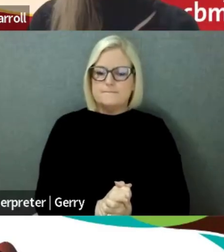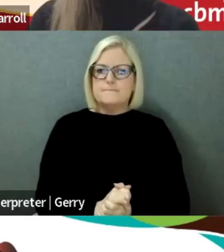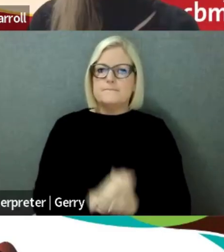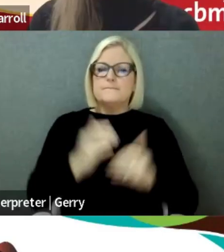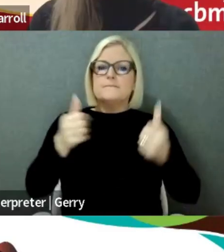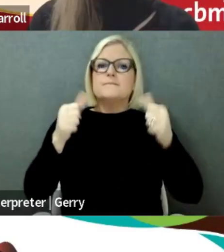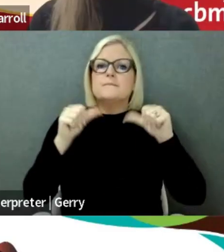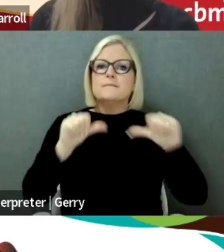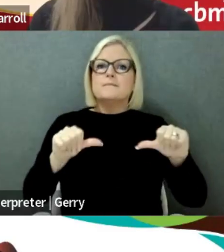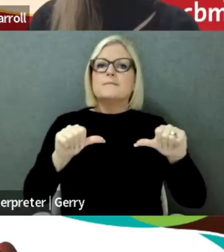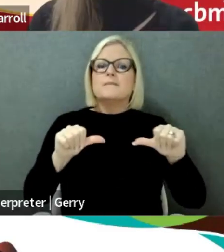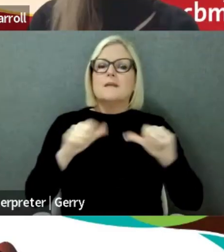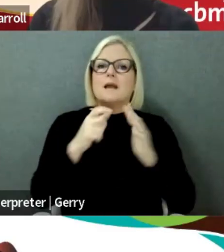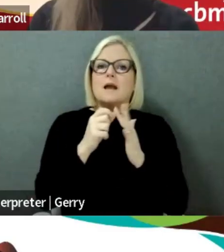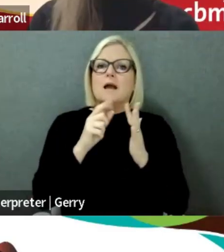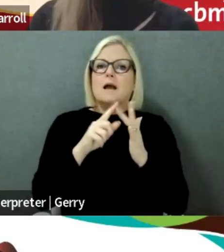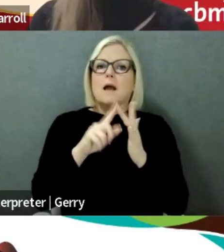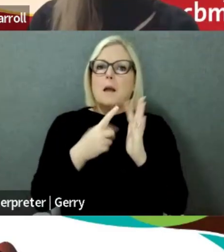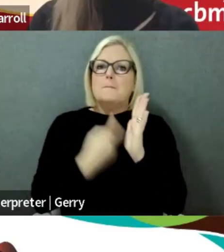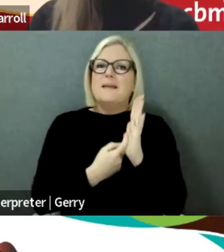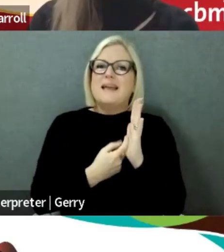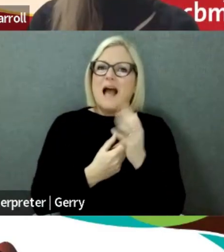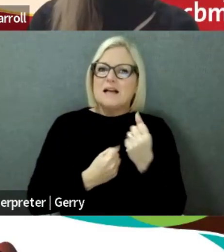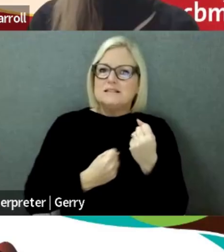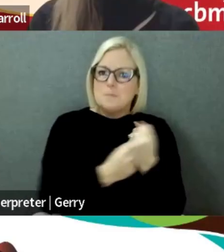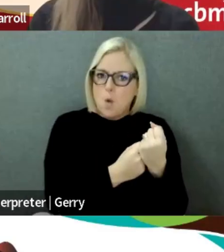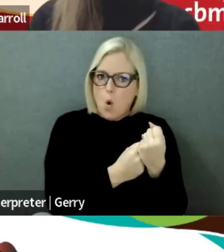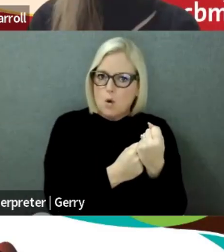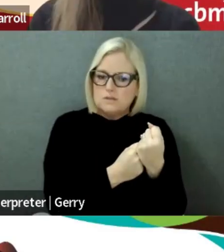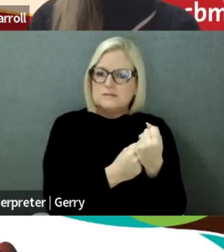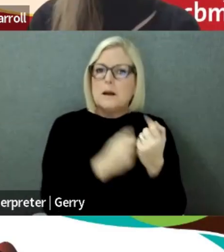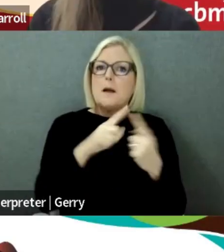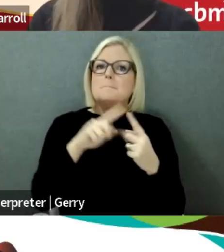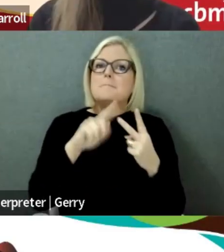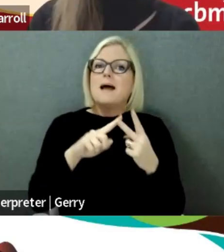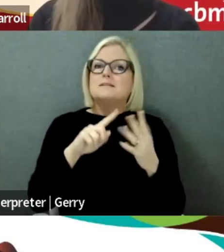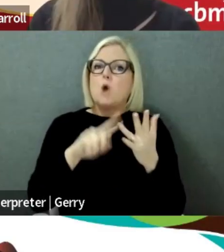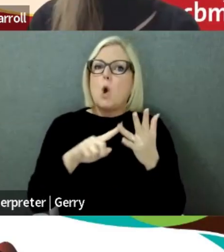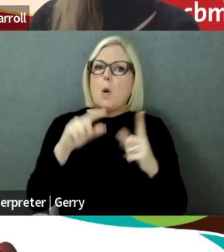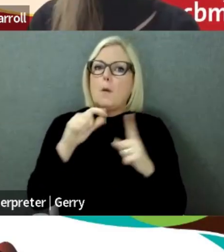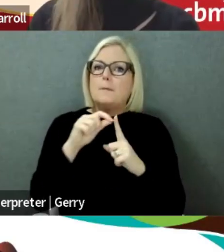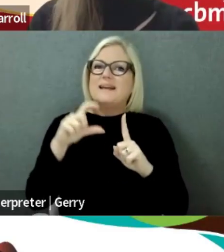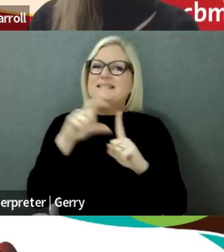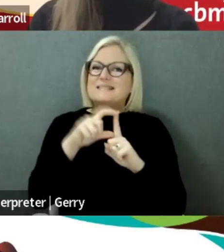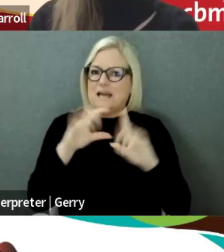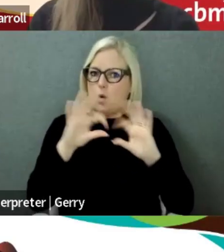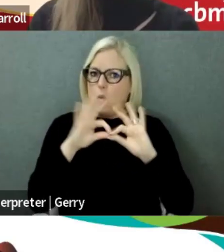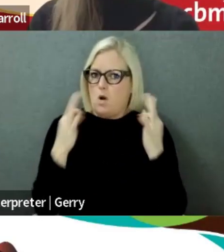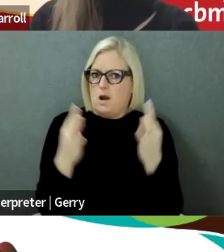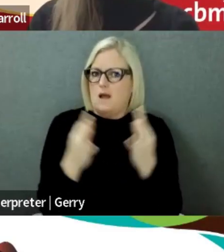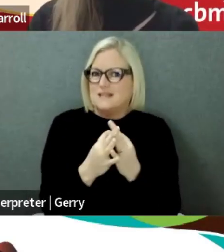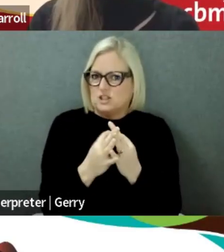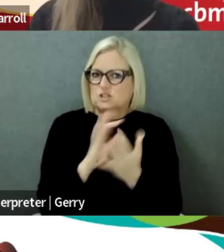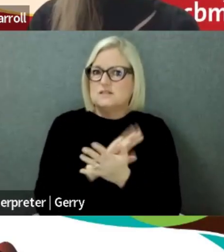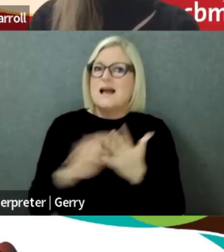do peer support and OPD-led approaches play in helping move people from inclusion to